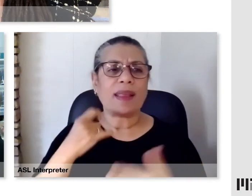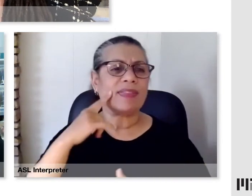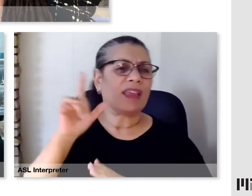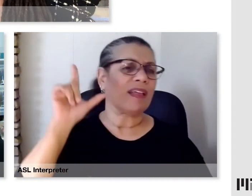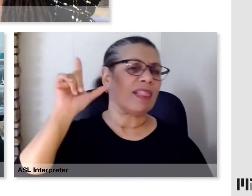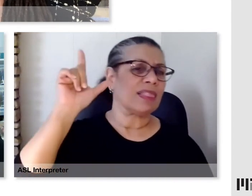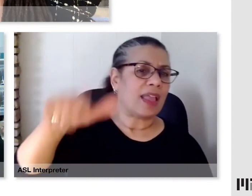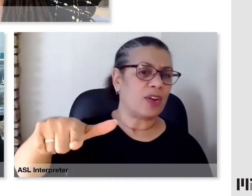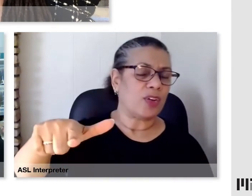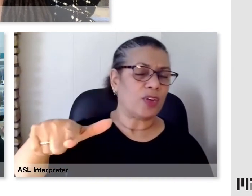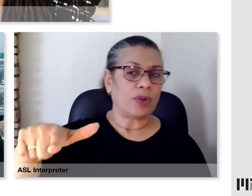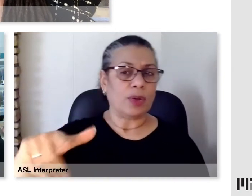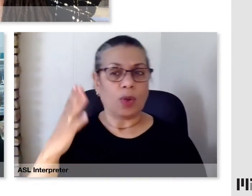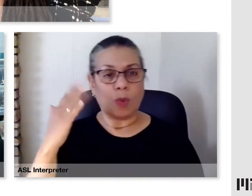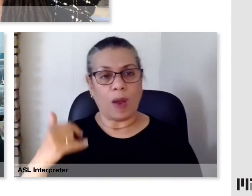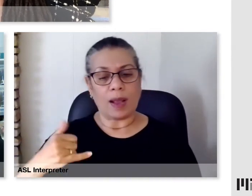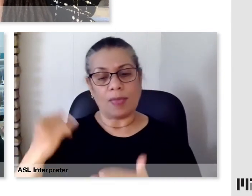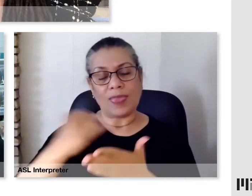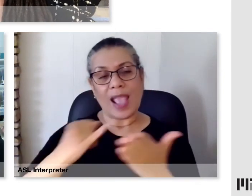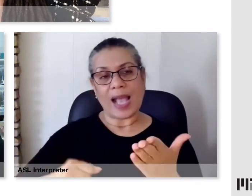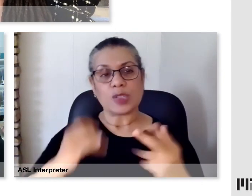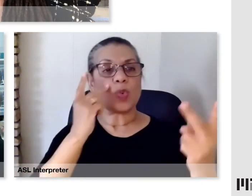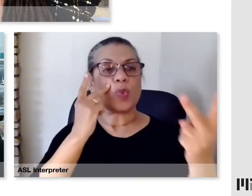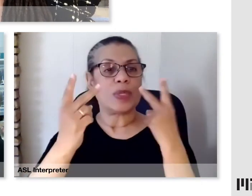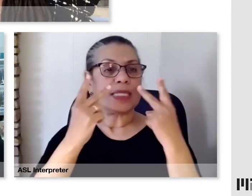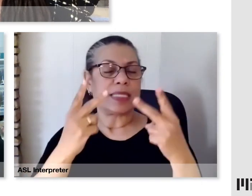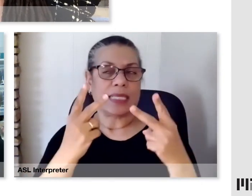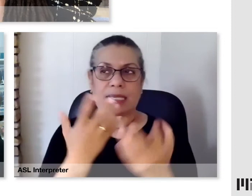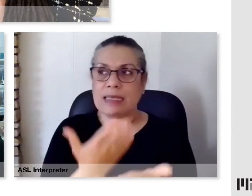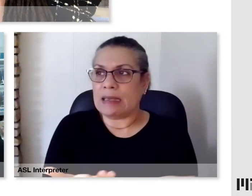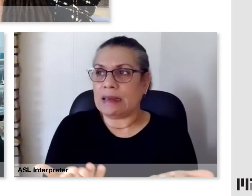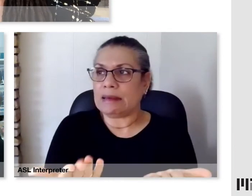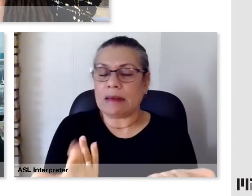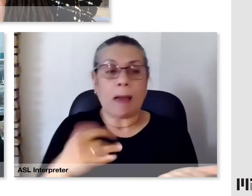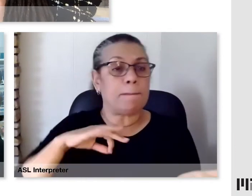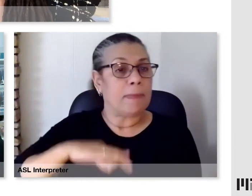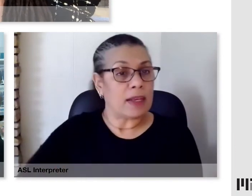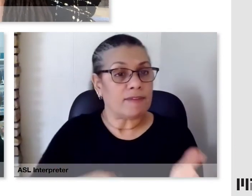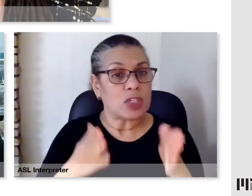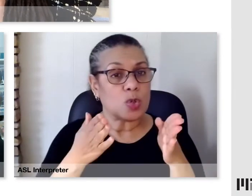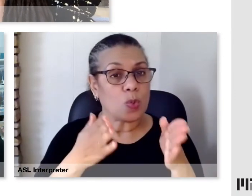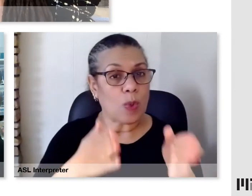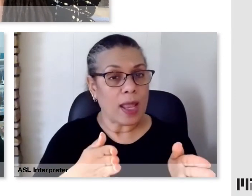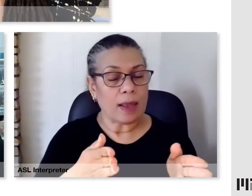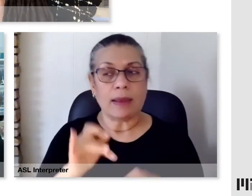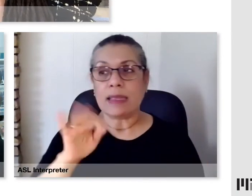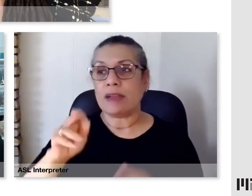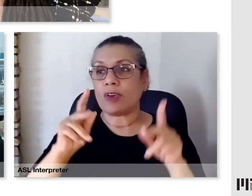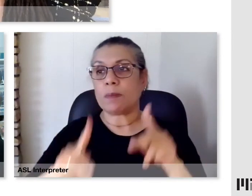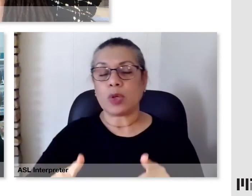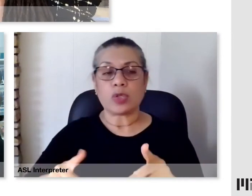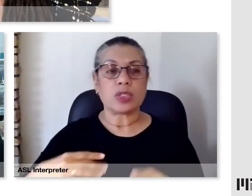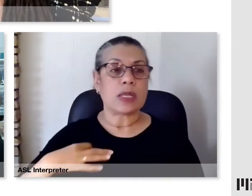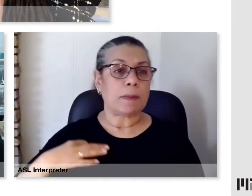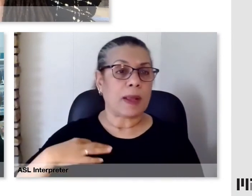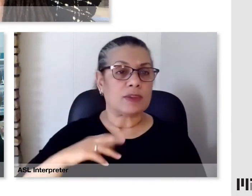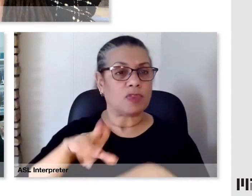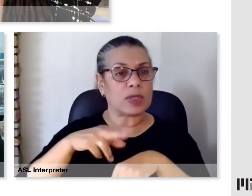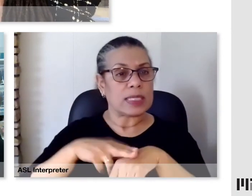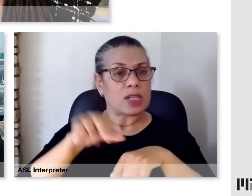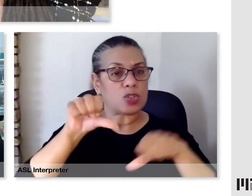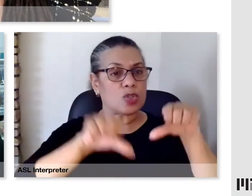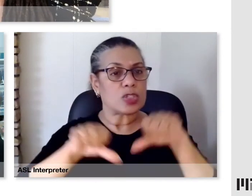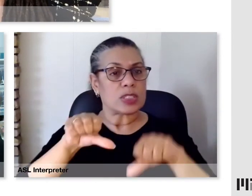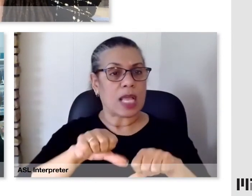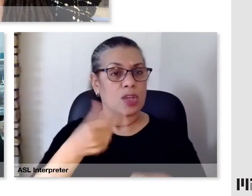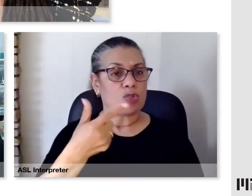that comes from when the arts are seen in an instrumental way. And so let's say if someone's applying for a National Science Foundation grant and then say, okay,